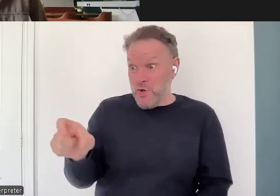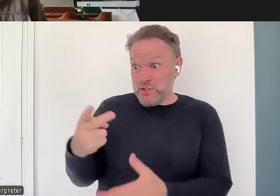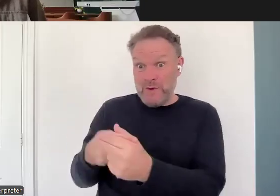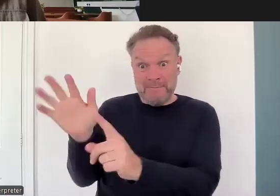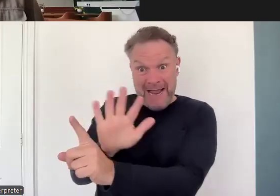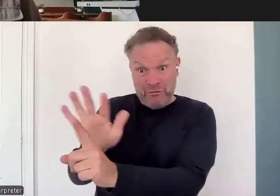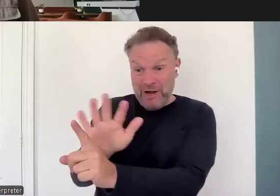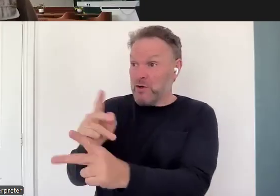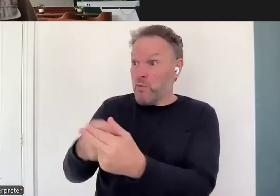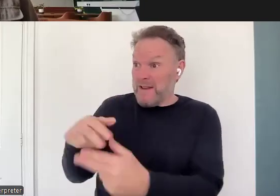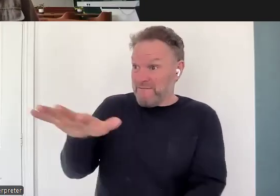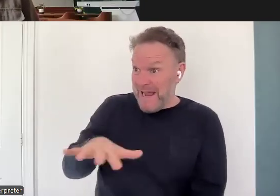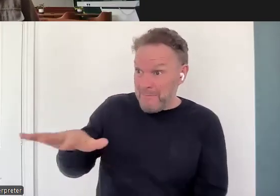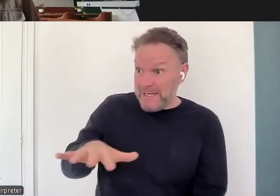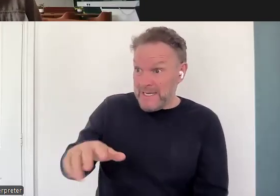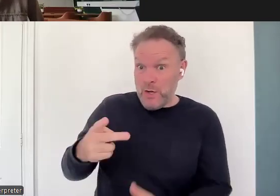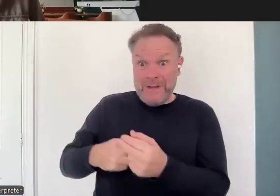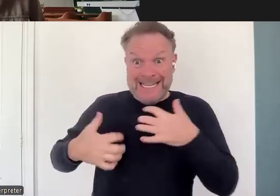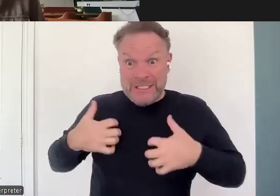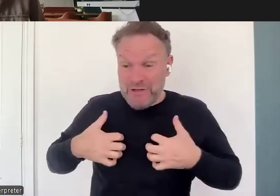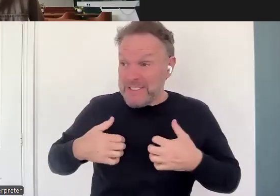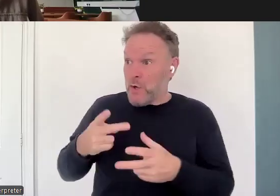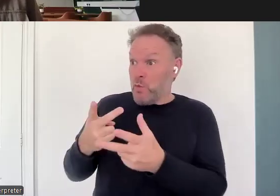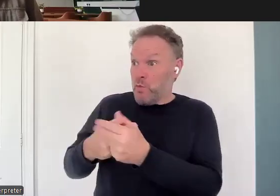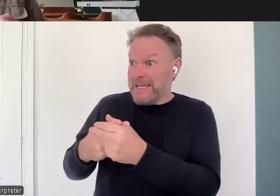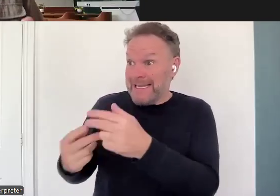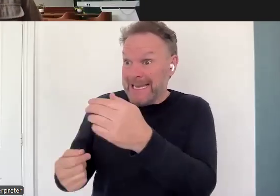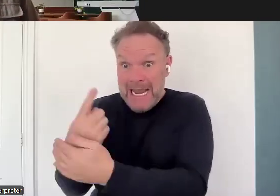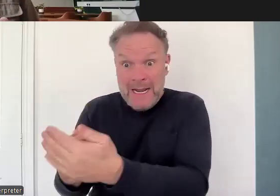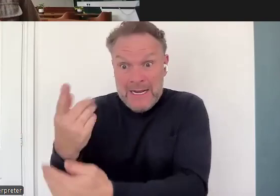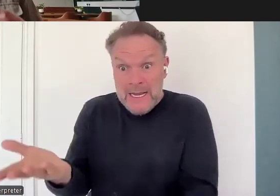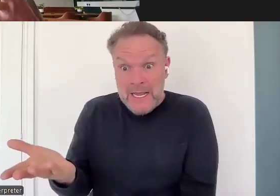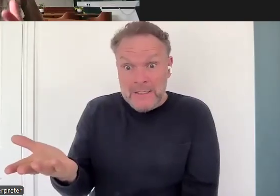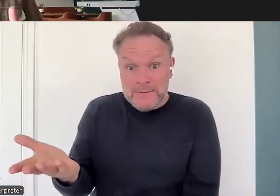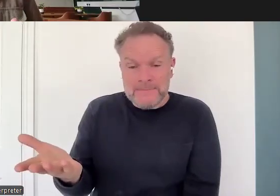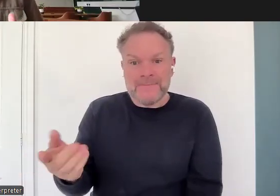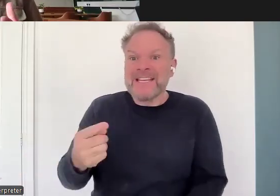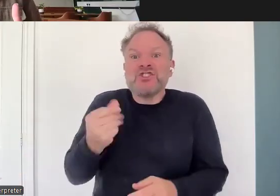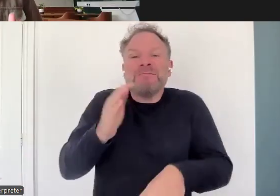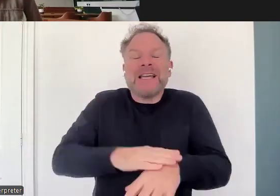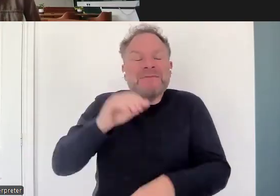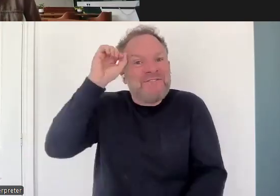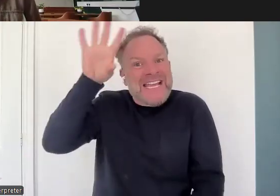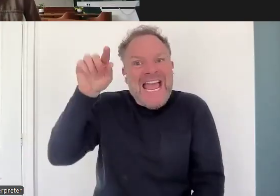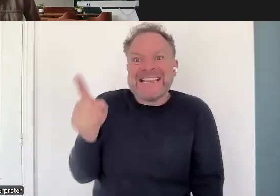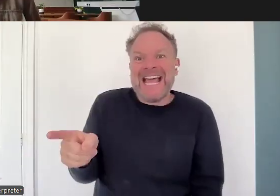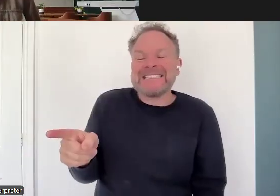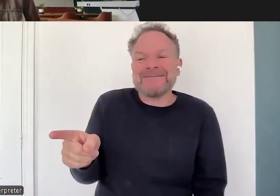family, with challenges, with passions, with opportunities. And we forget that at our